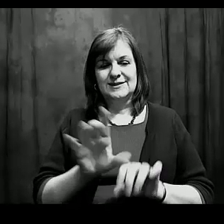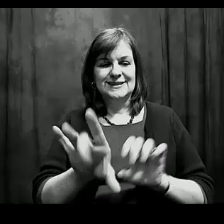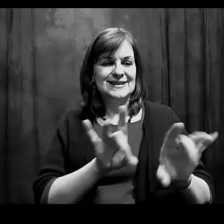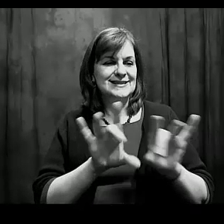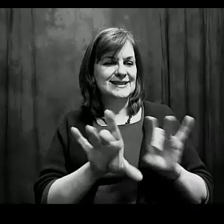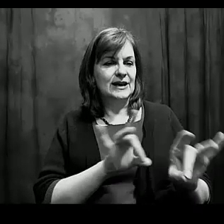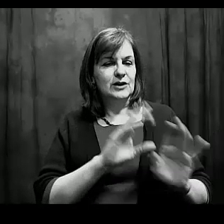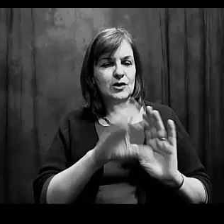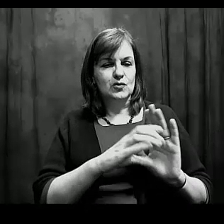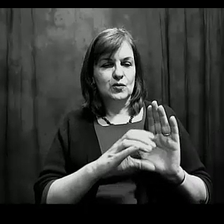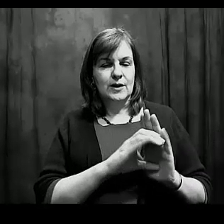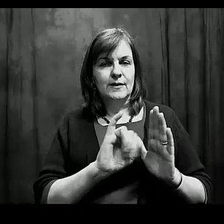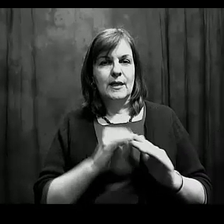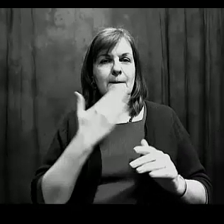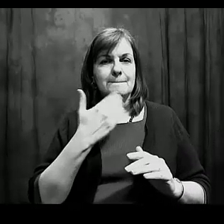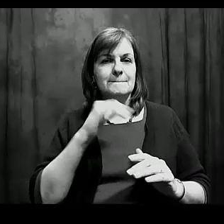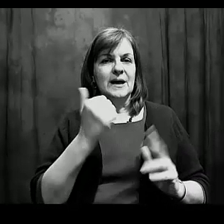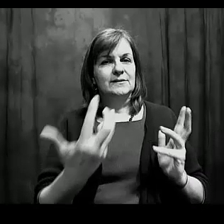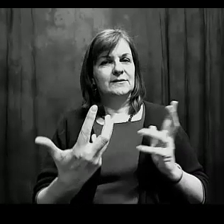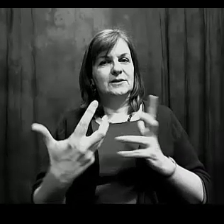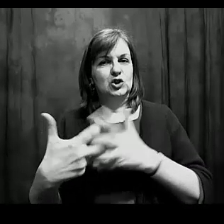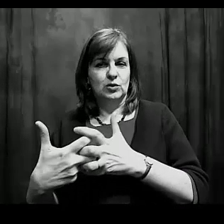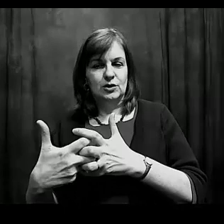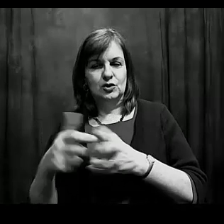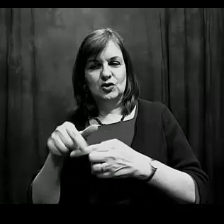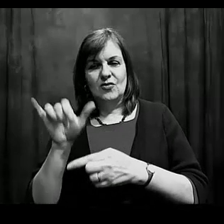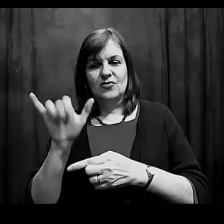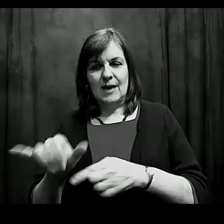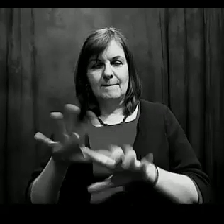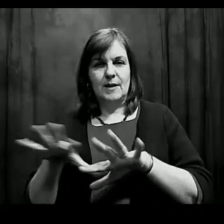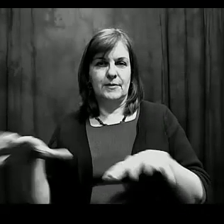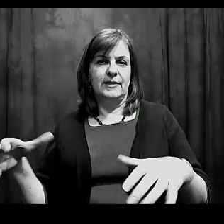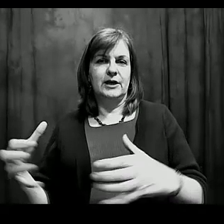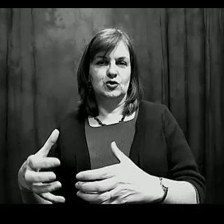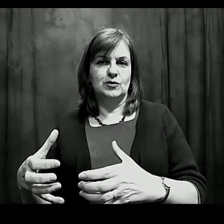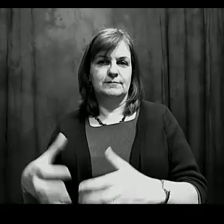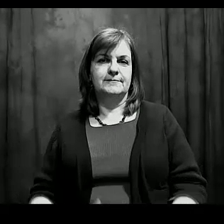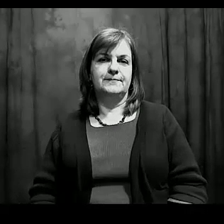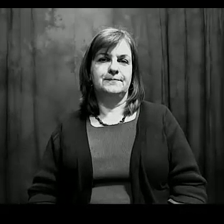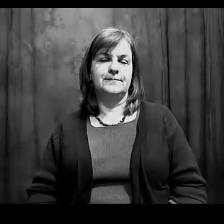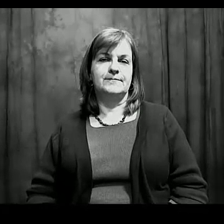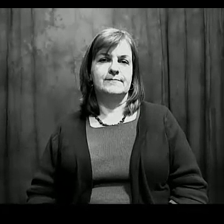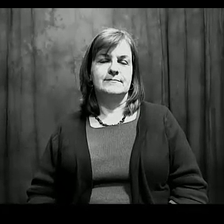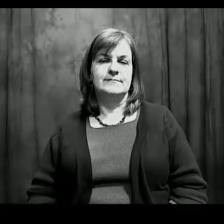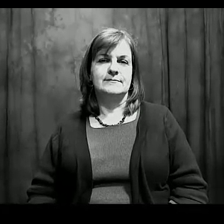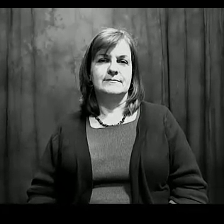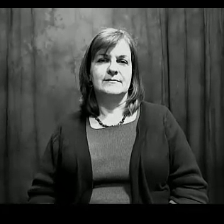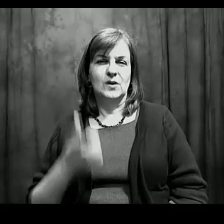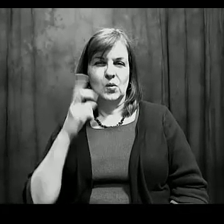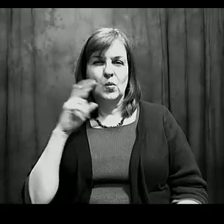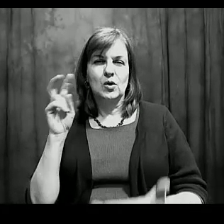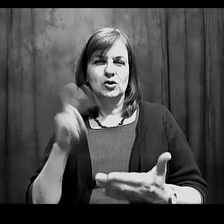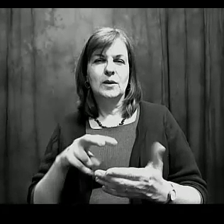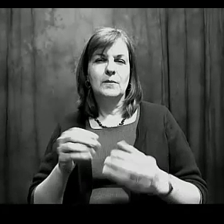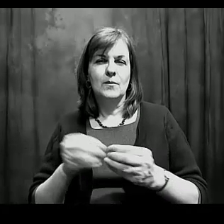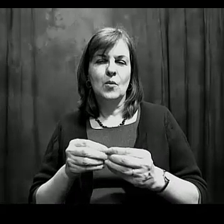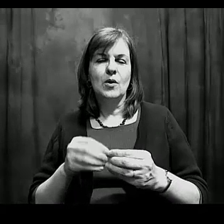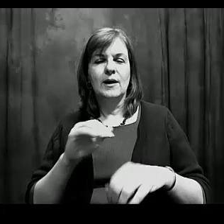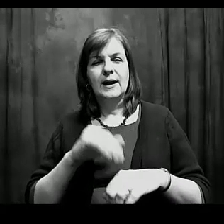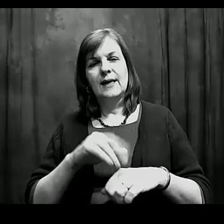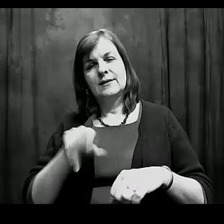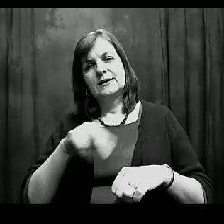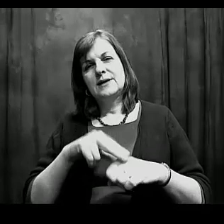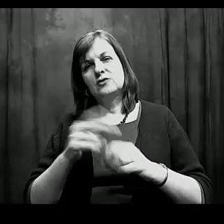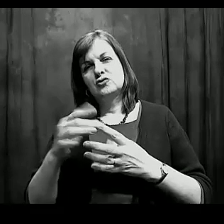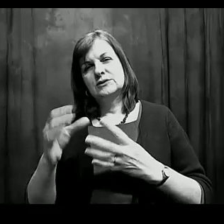selecting for traits that are best suited for that population. We'll look more at